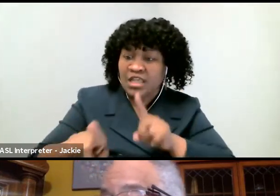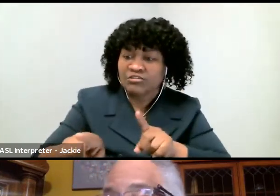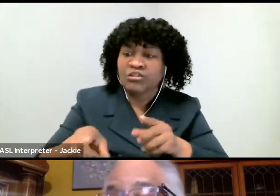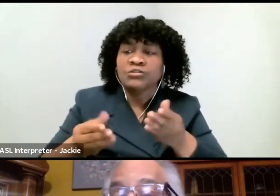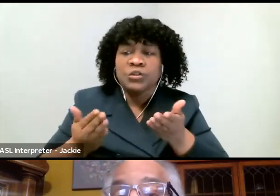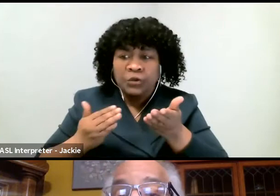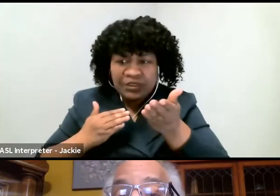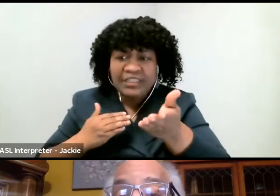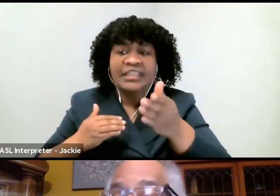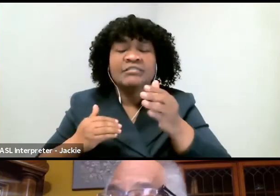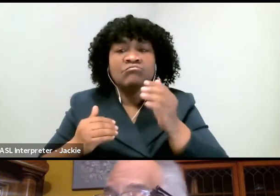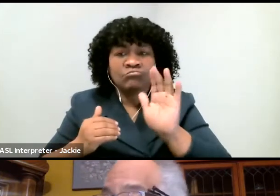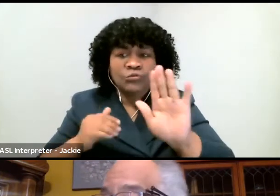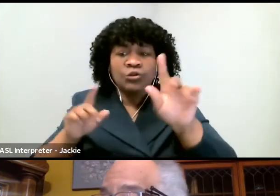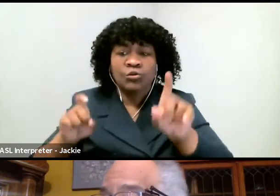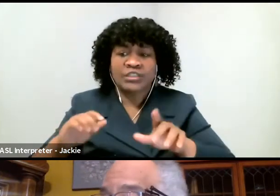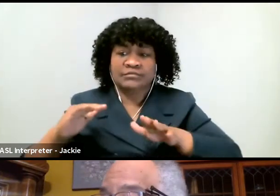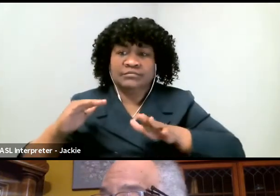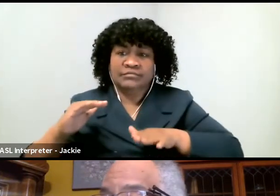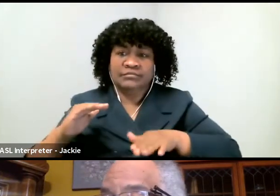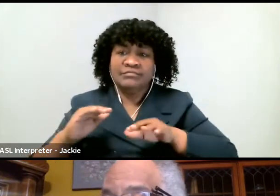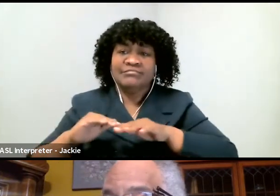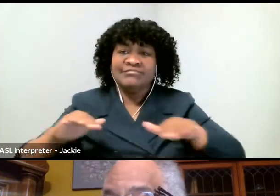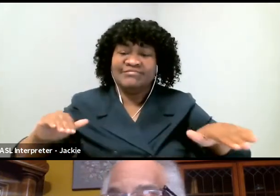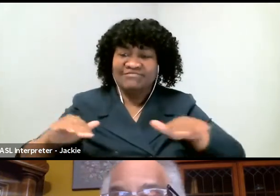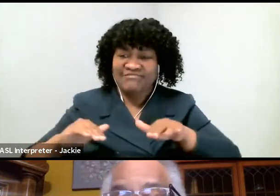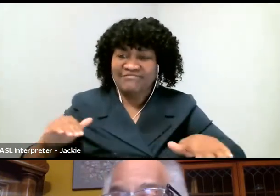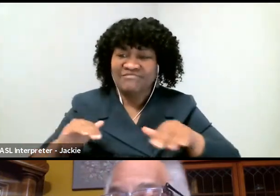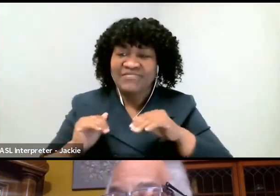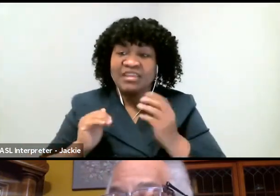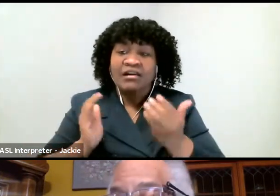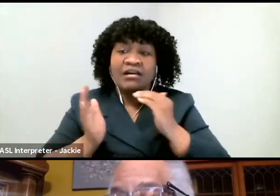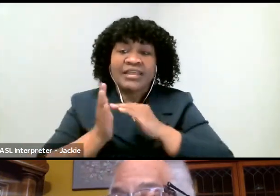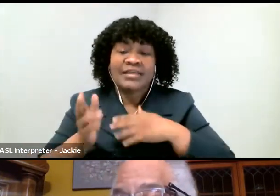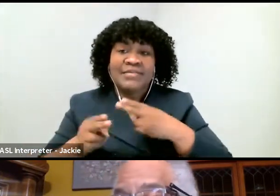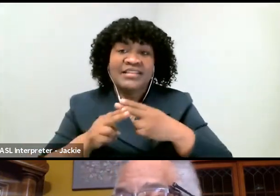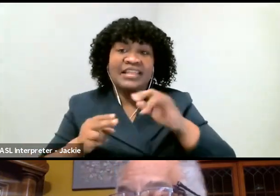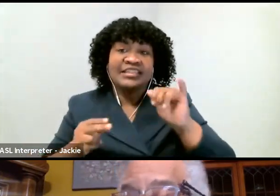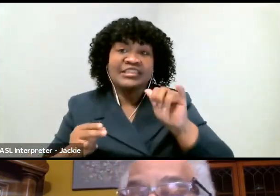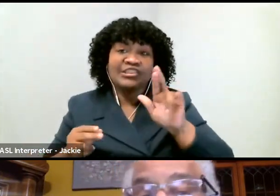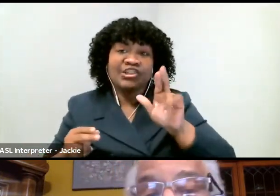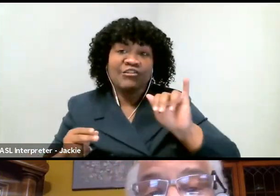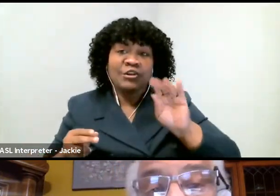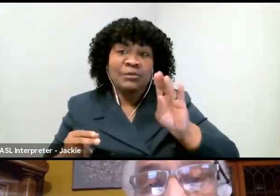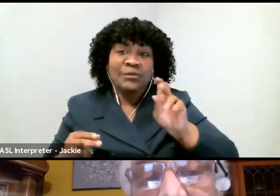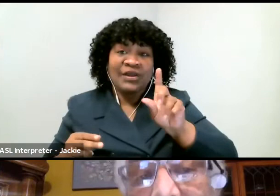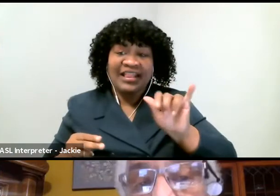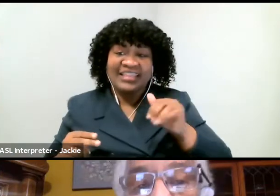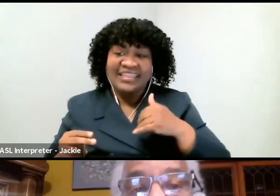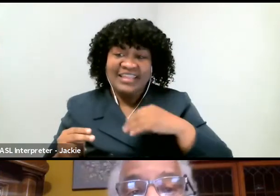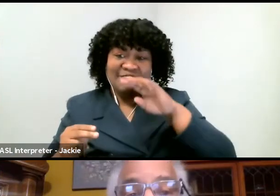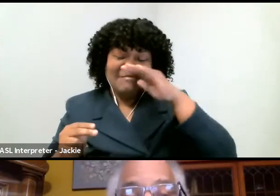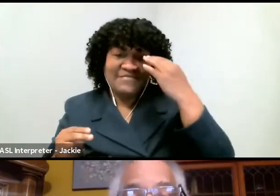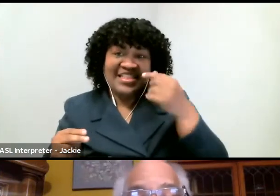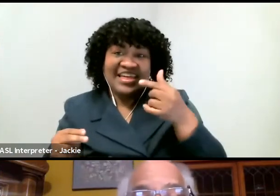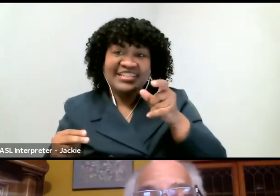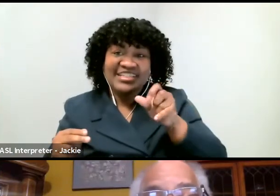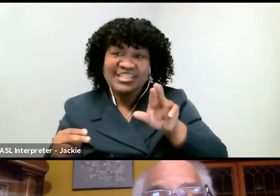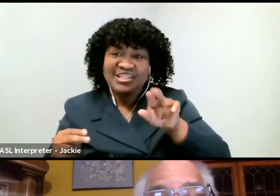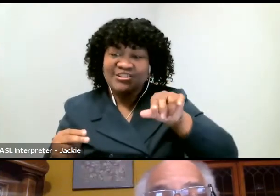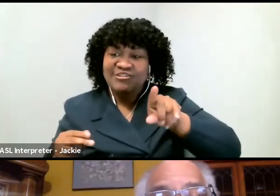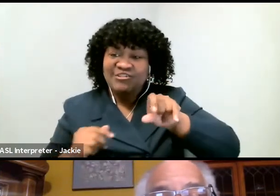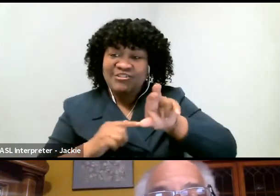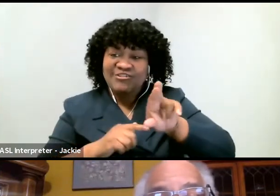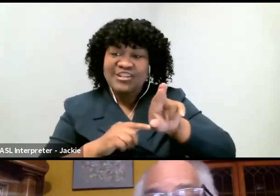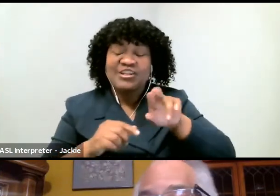that function at the bottom of your screen. Again, my name is Jari Bradley. I'm a Black genderqueer poet and scholar from San